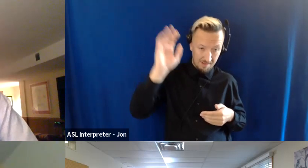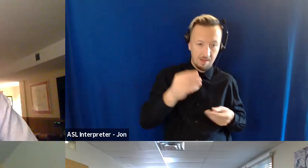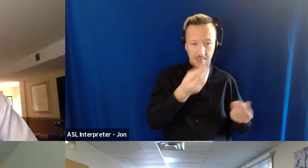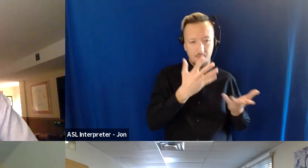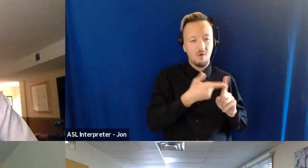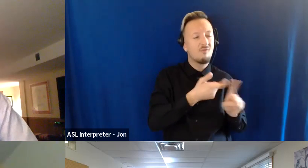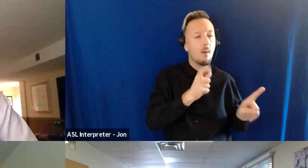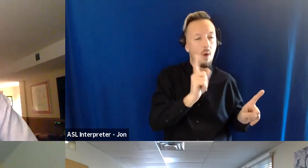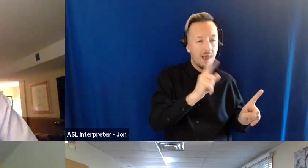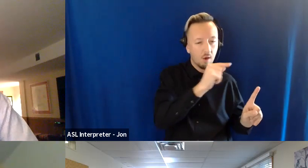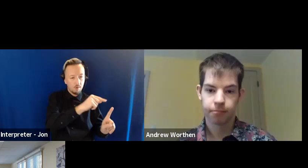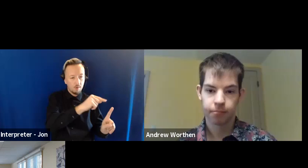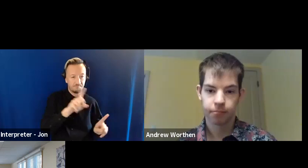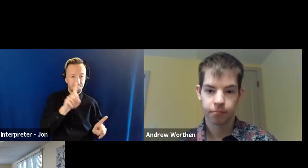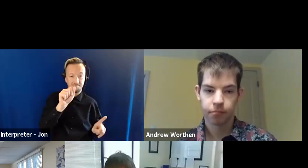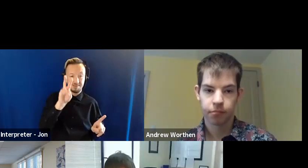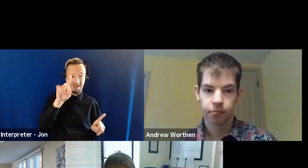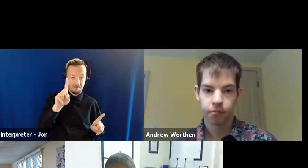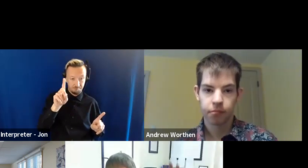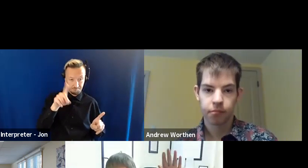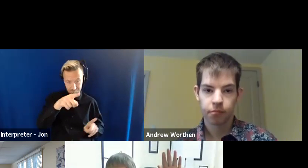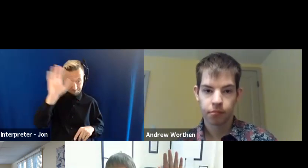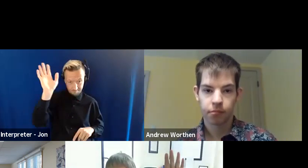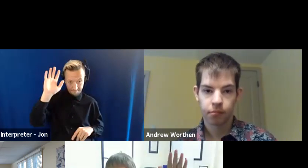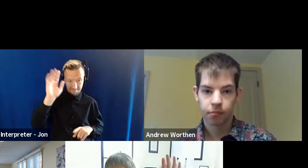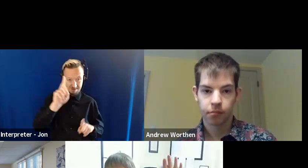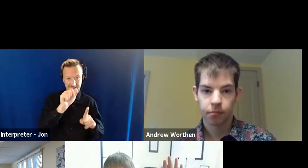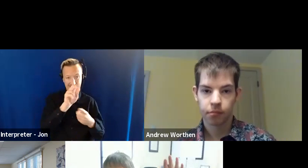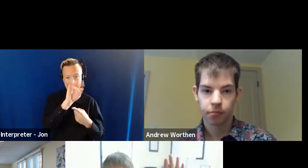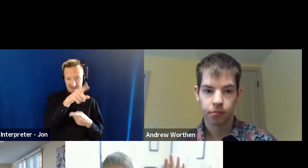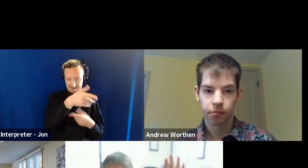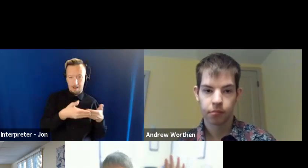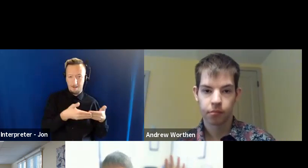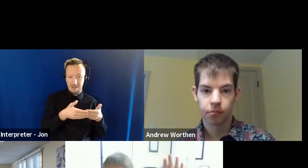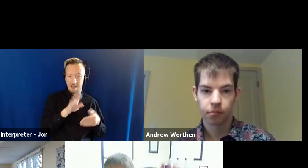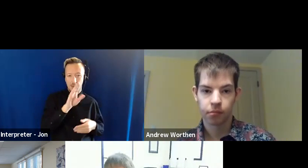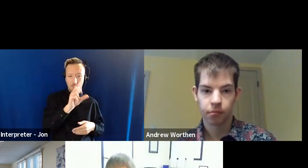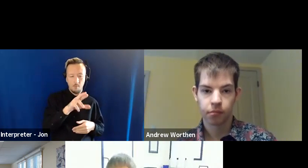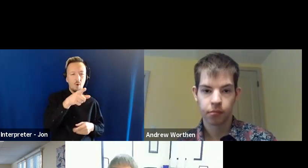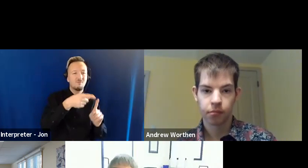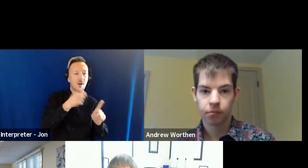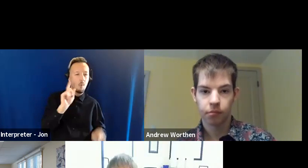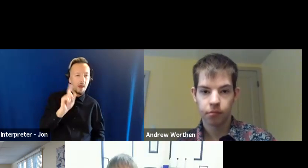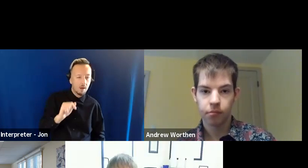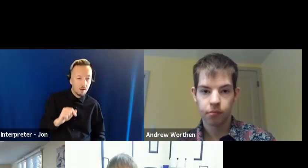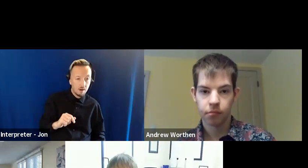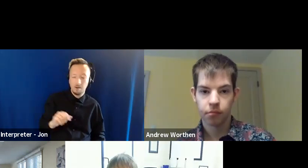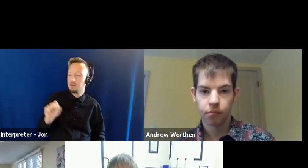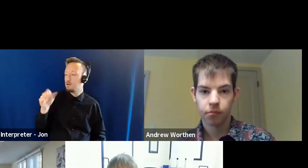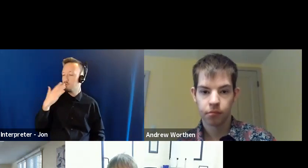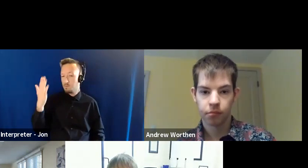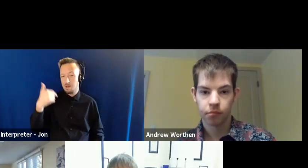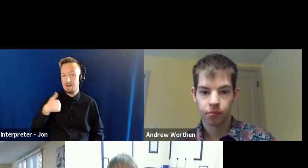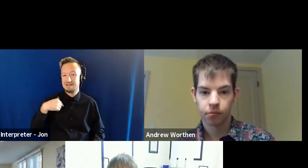from. David is one of our baby boomers. David, do you want to say where you're from? Sure. Good morning. I'm